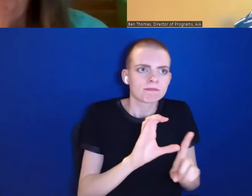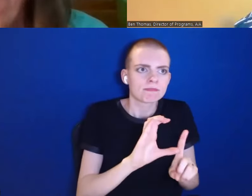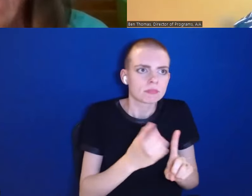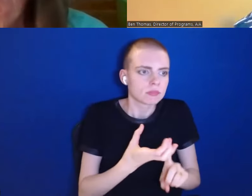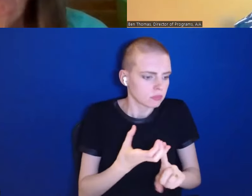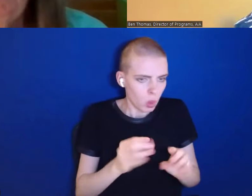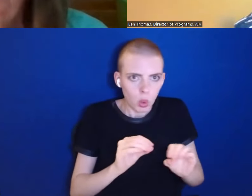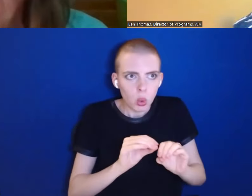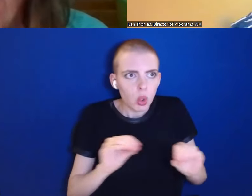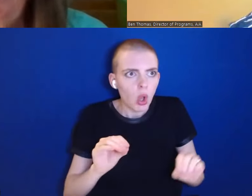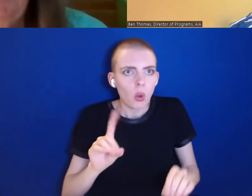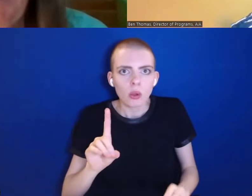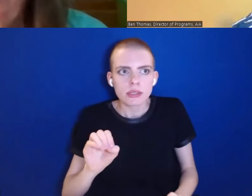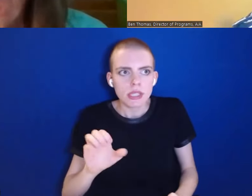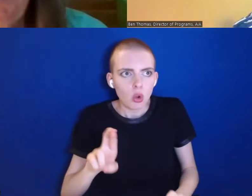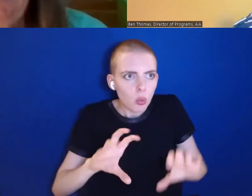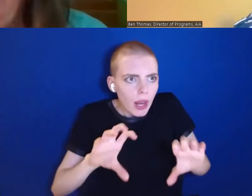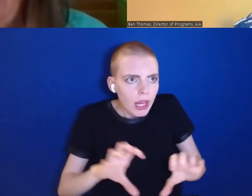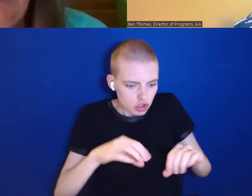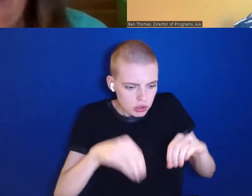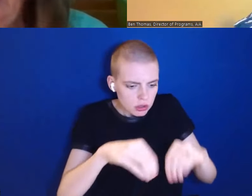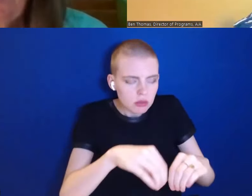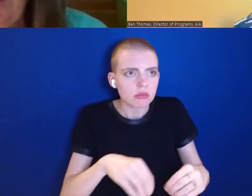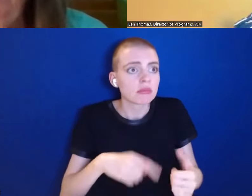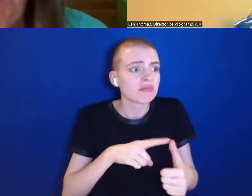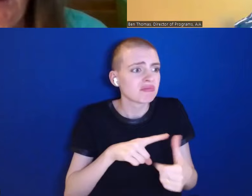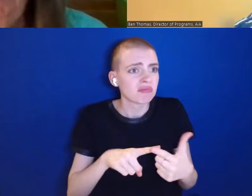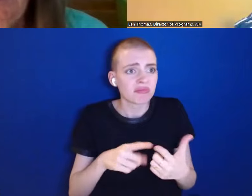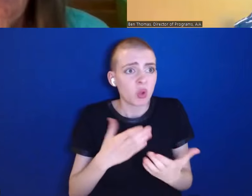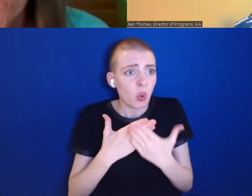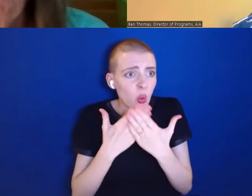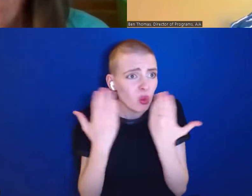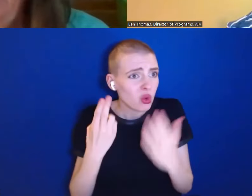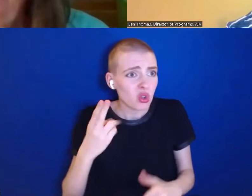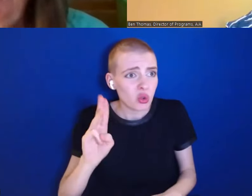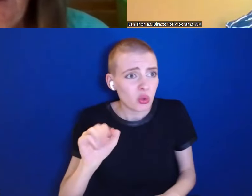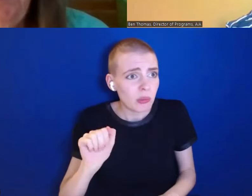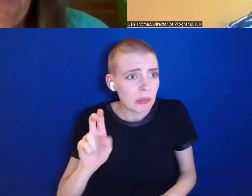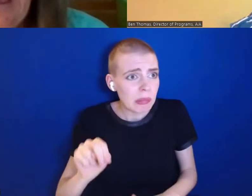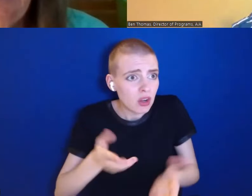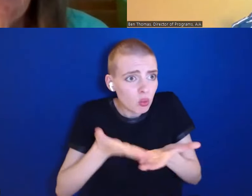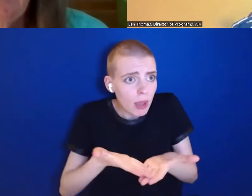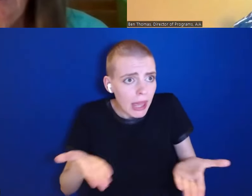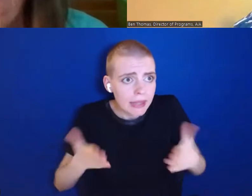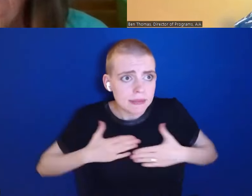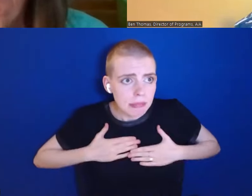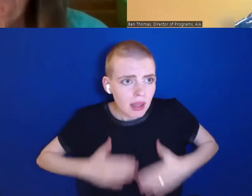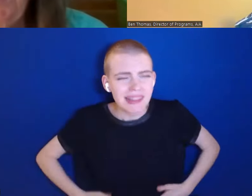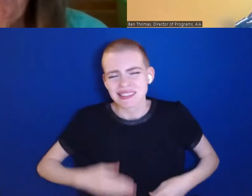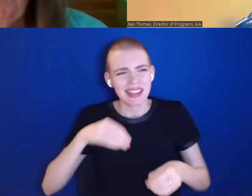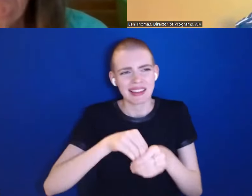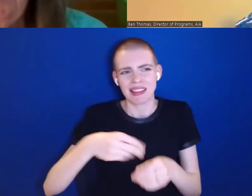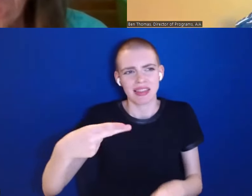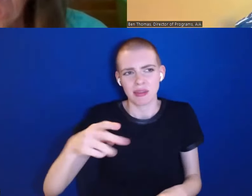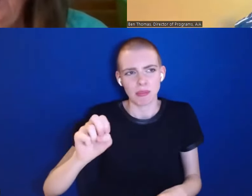Human remains don't preserve in the mangrove peat any other kind of bone. So we haven't had to deal with that in terms of